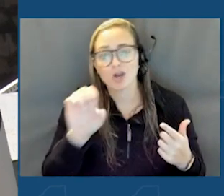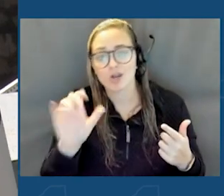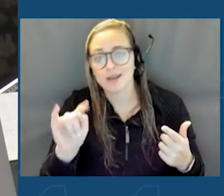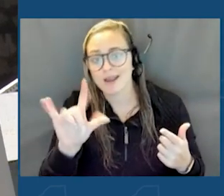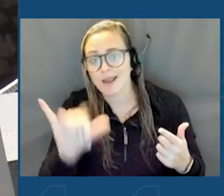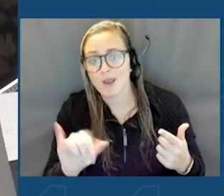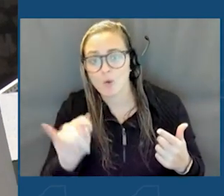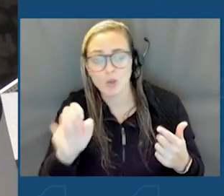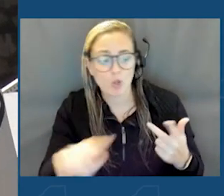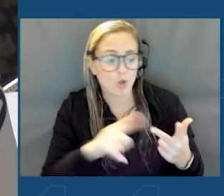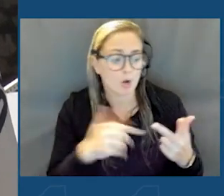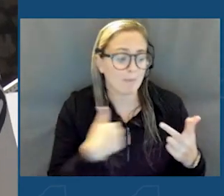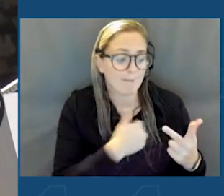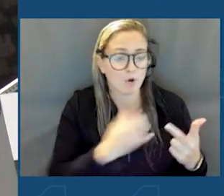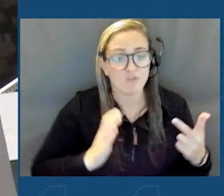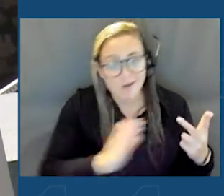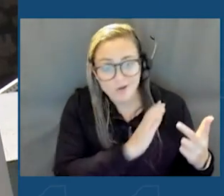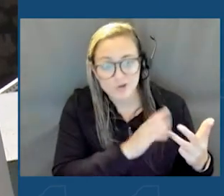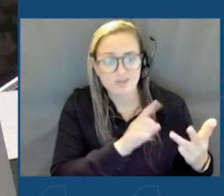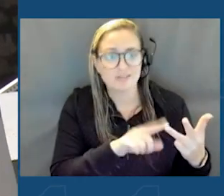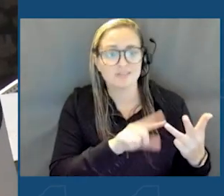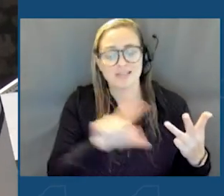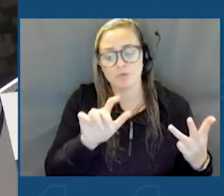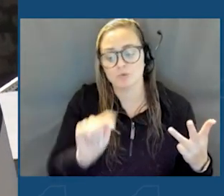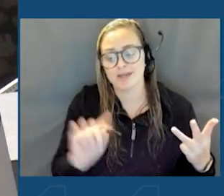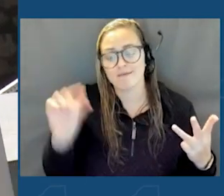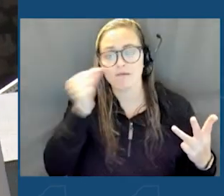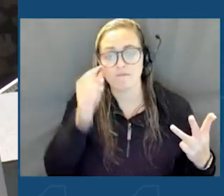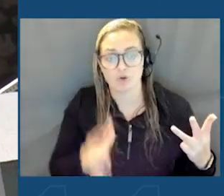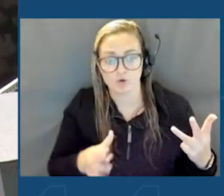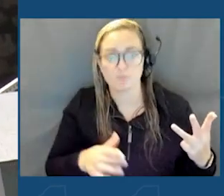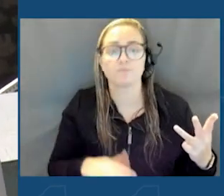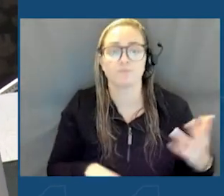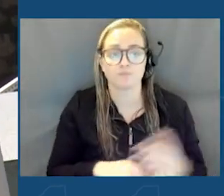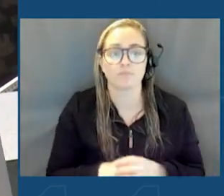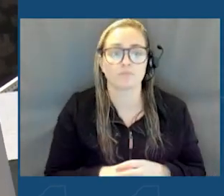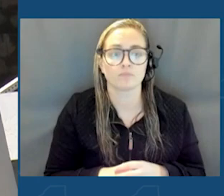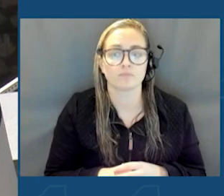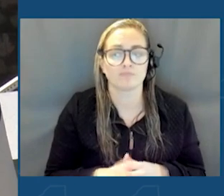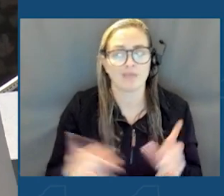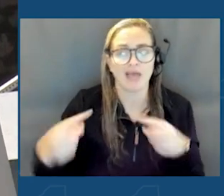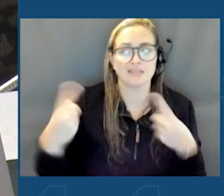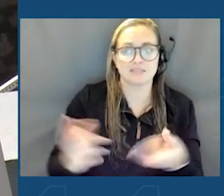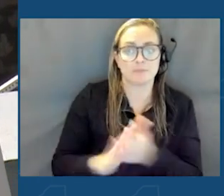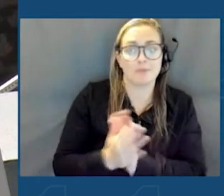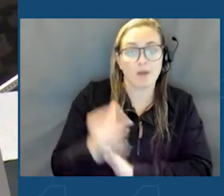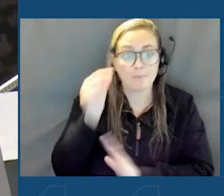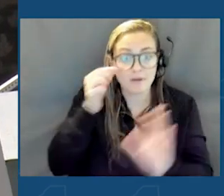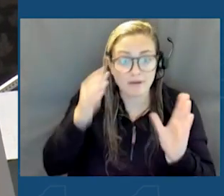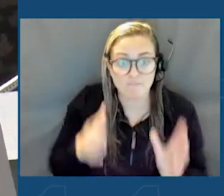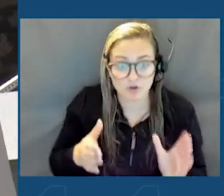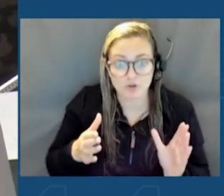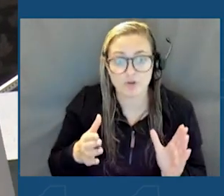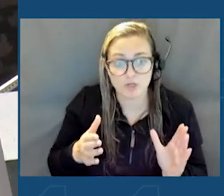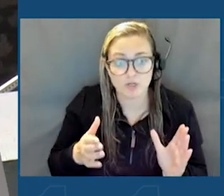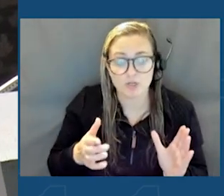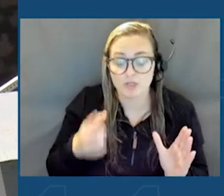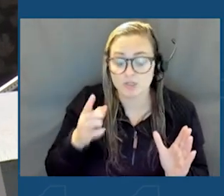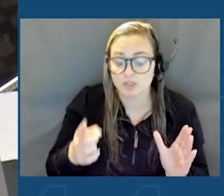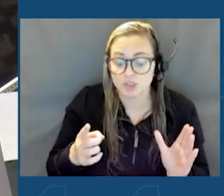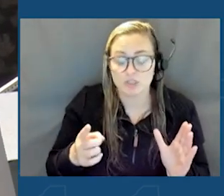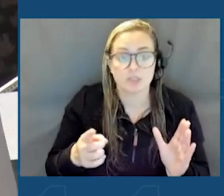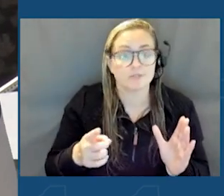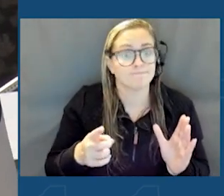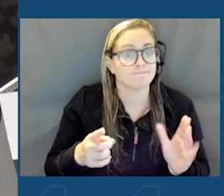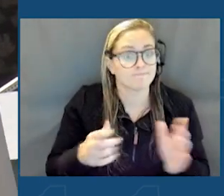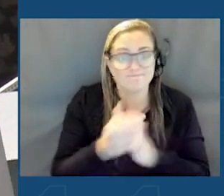of Congress, and as Lieutenant Governor. And since being sworn into office, Governor Hochul has pioneered a bold